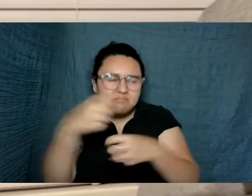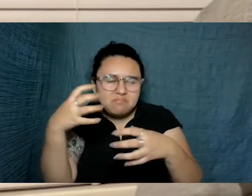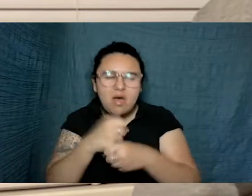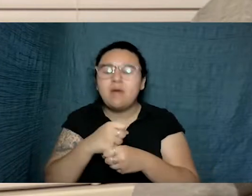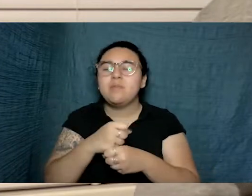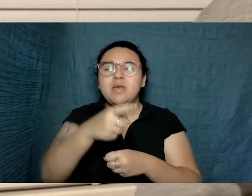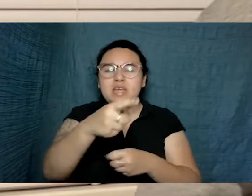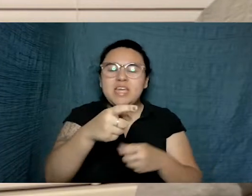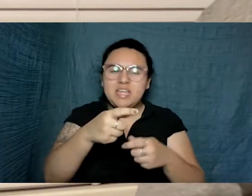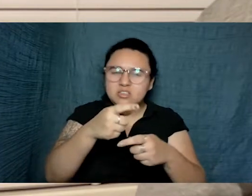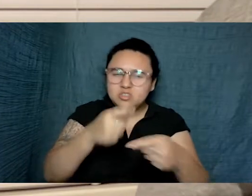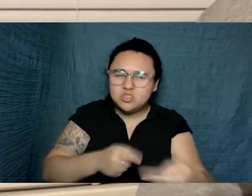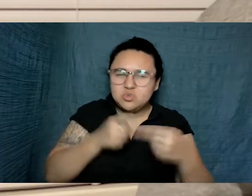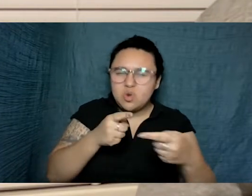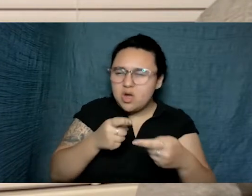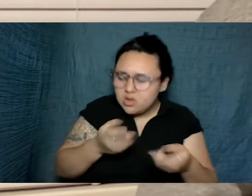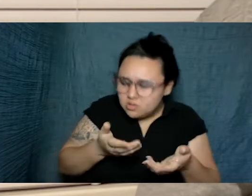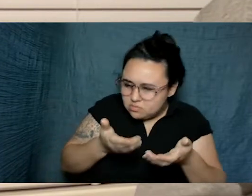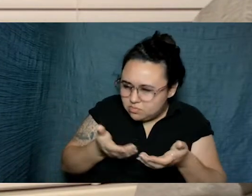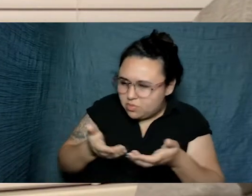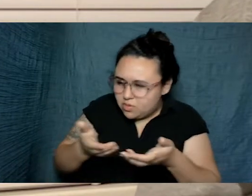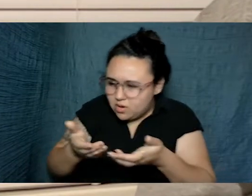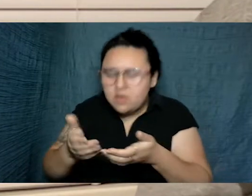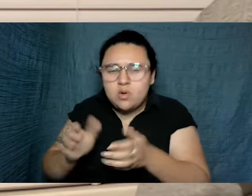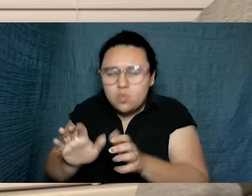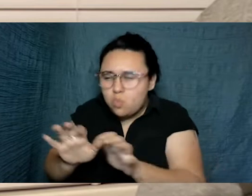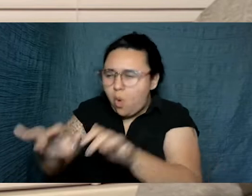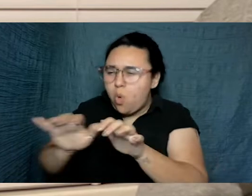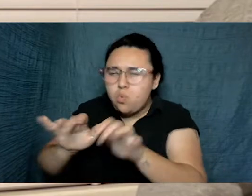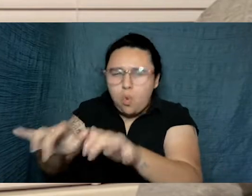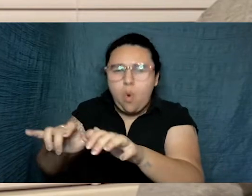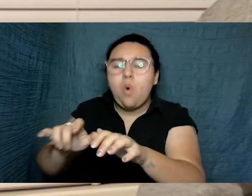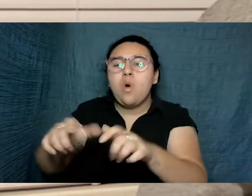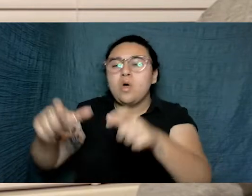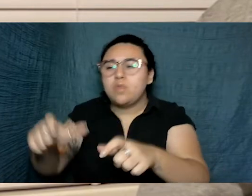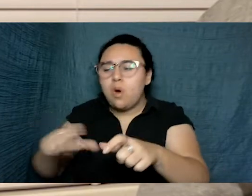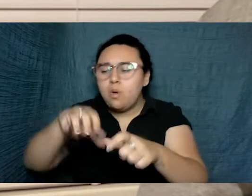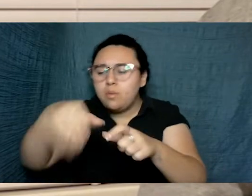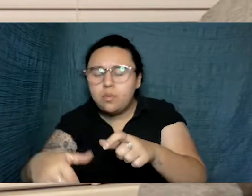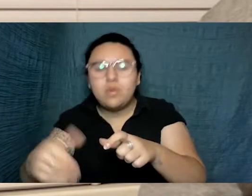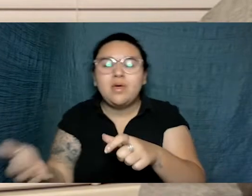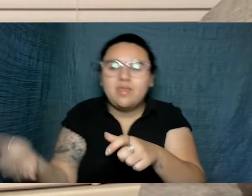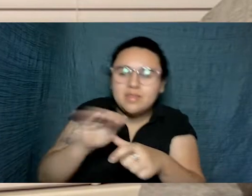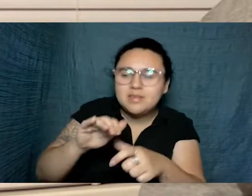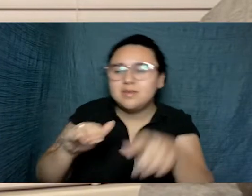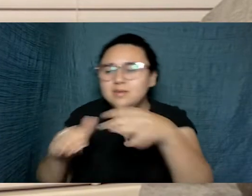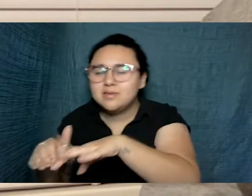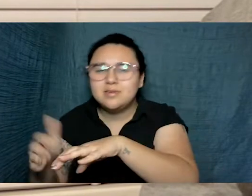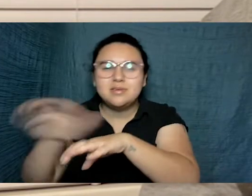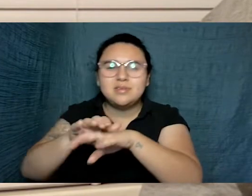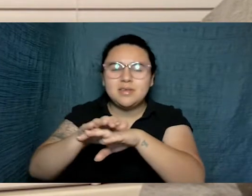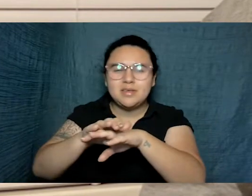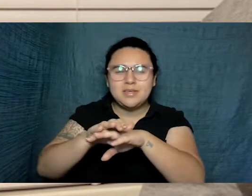The boy struggled with the bomb, rolling it to the edge of the road and into the hole he dug before heeling it in. It disappeared from